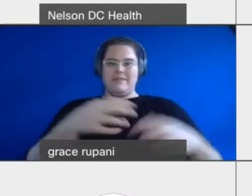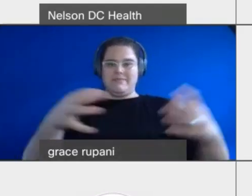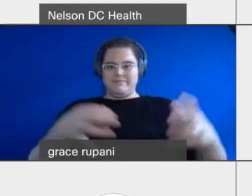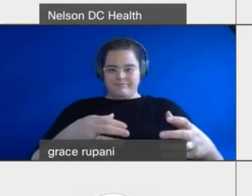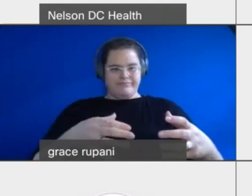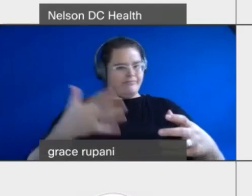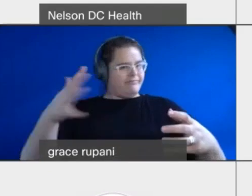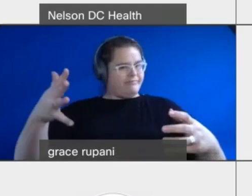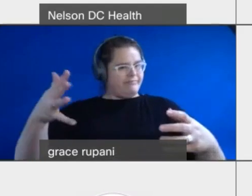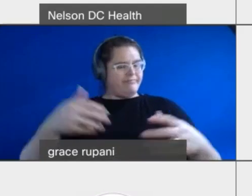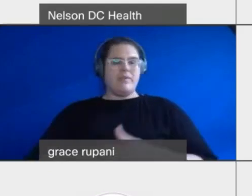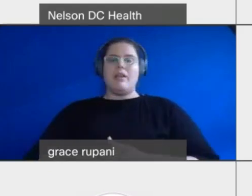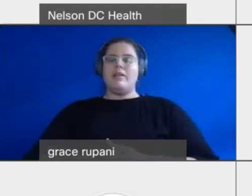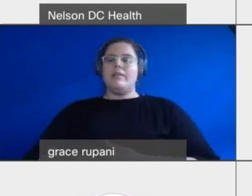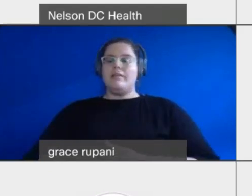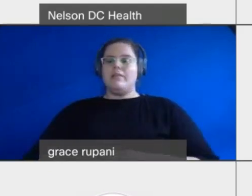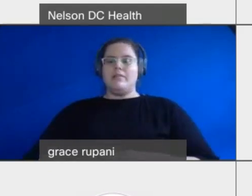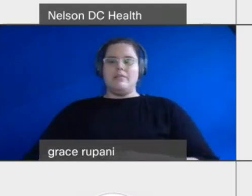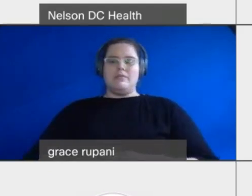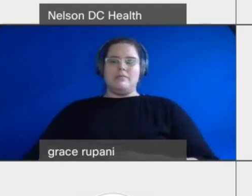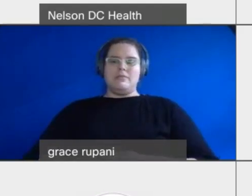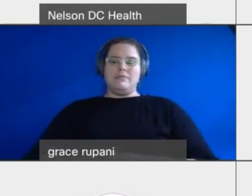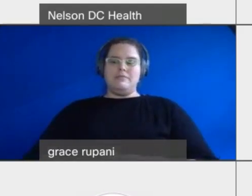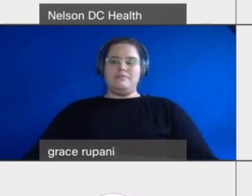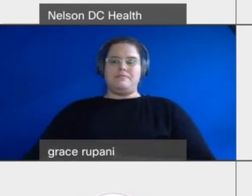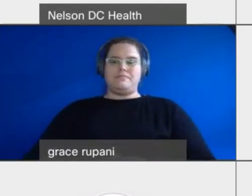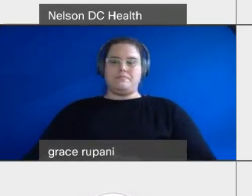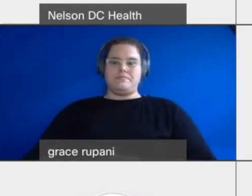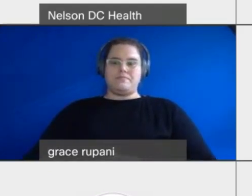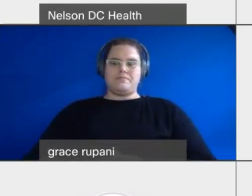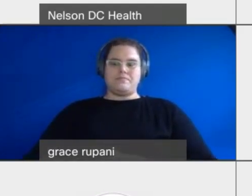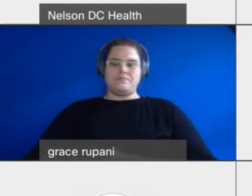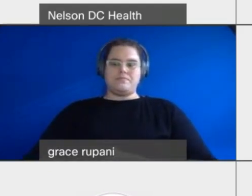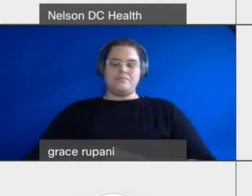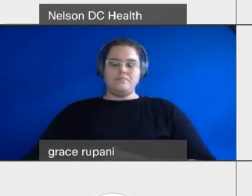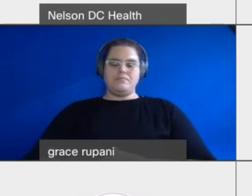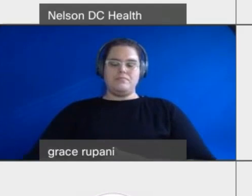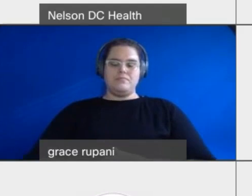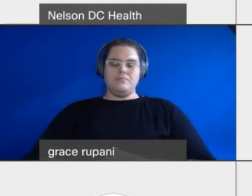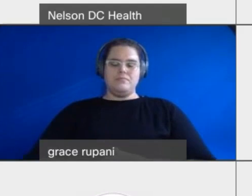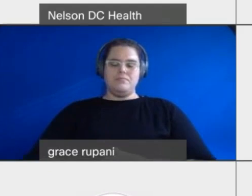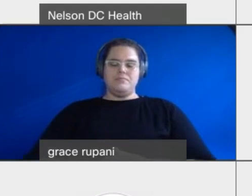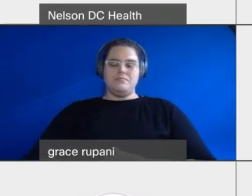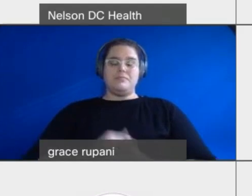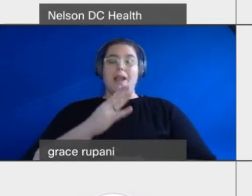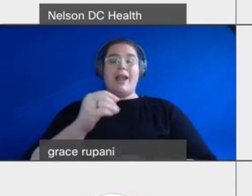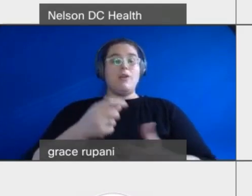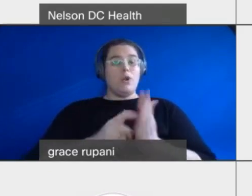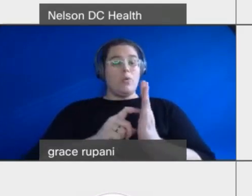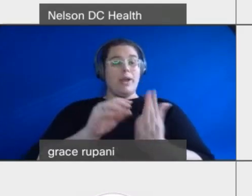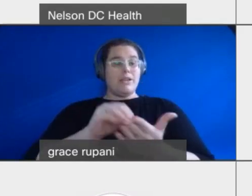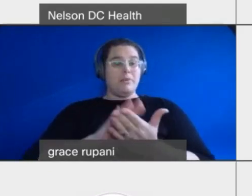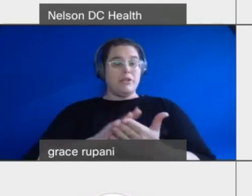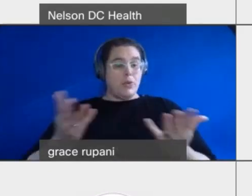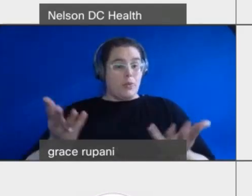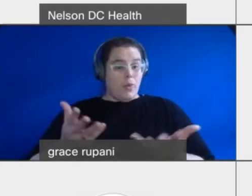may correct me here about what they even needed to show when they got there, but what they were told they needed to provide was just like a work